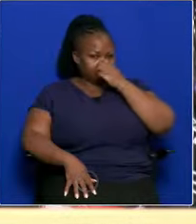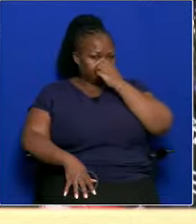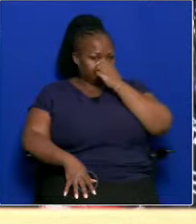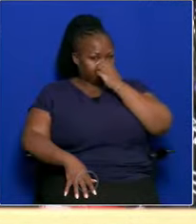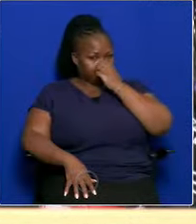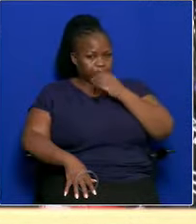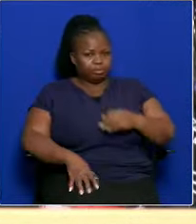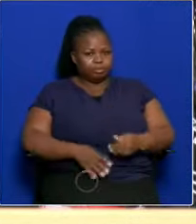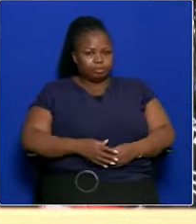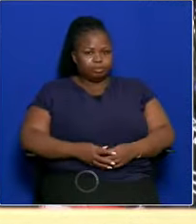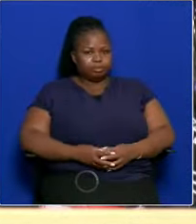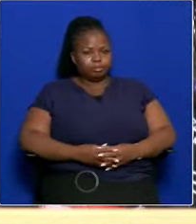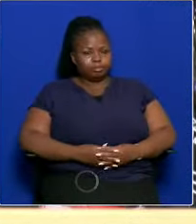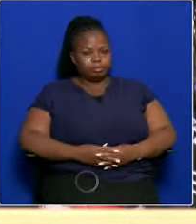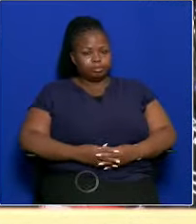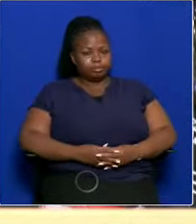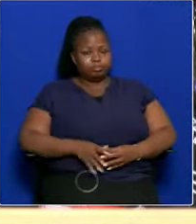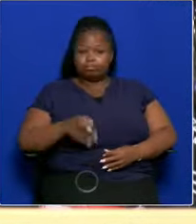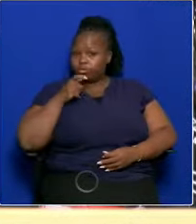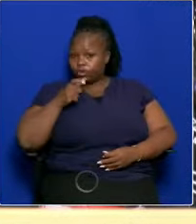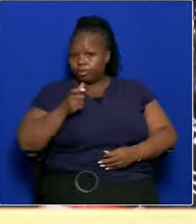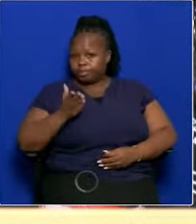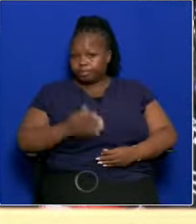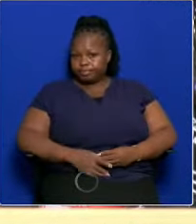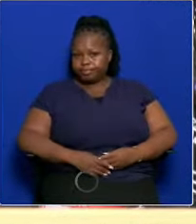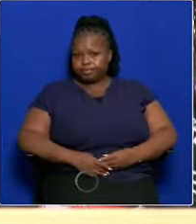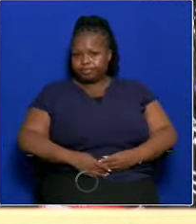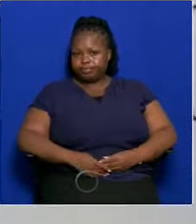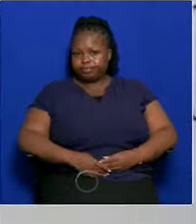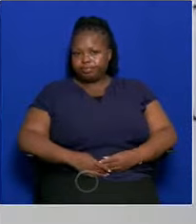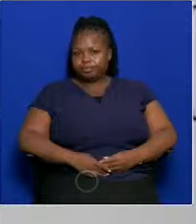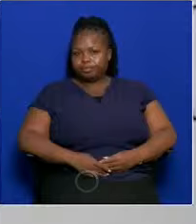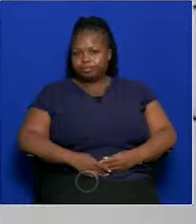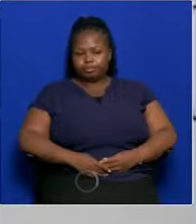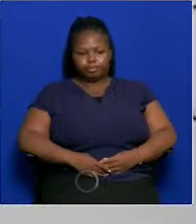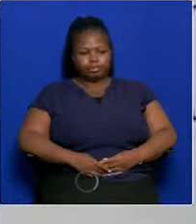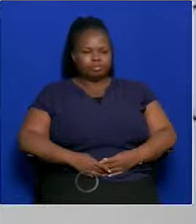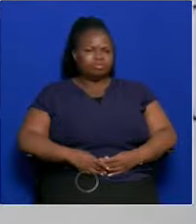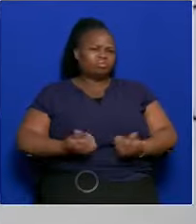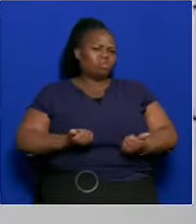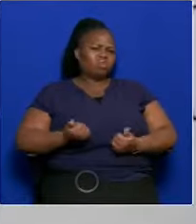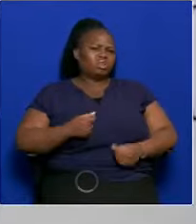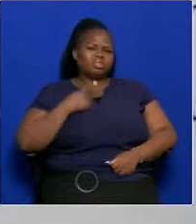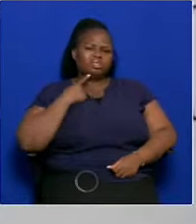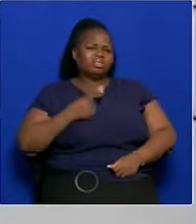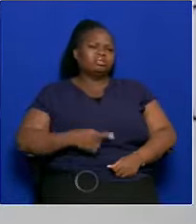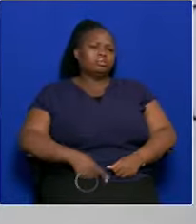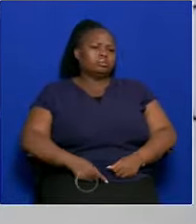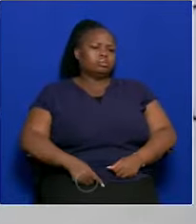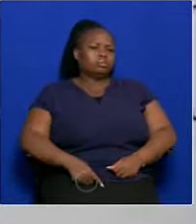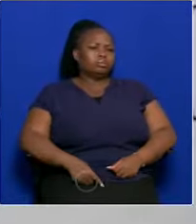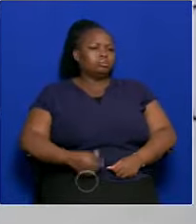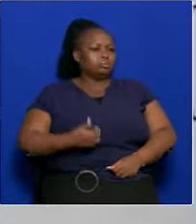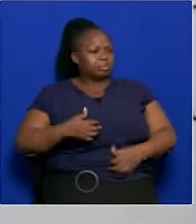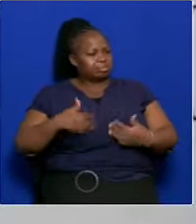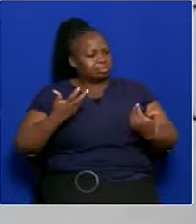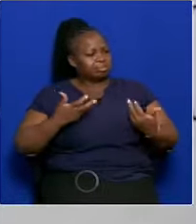Do you care to comment? I already commented, as I was angry, fighting, and